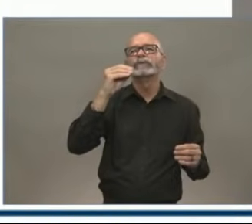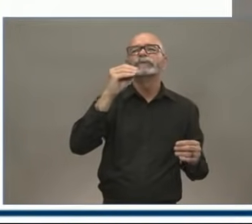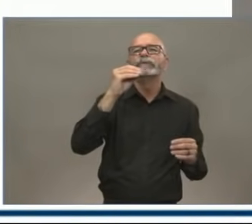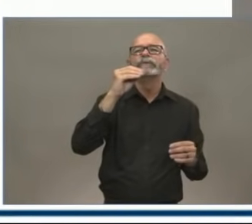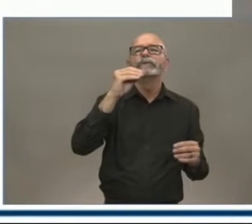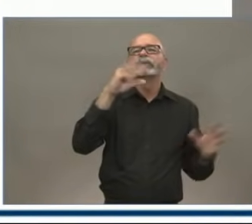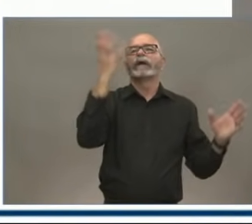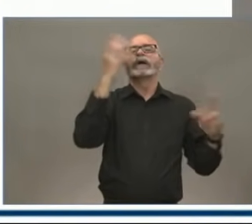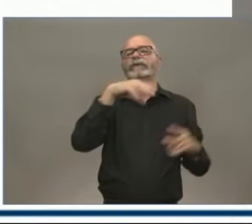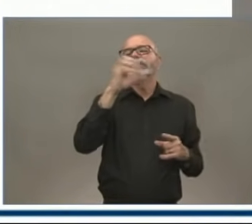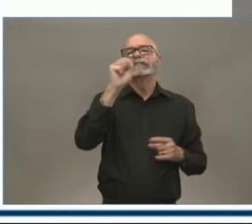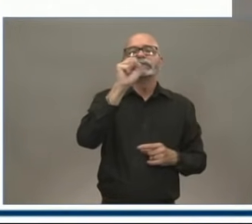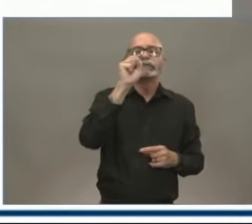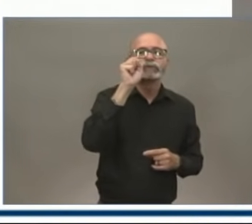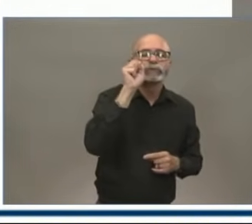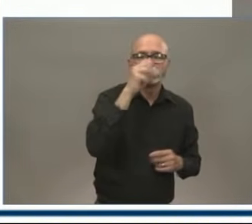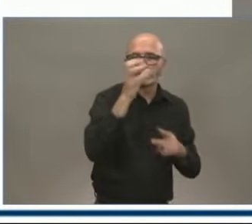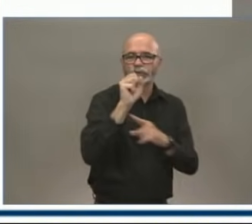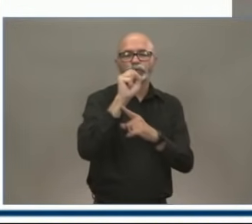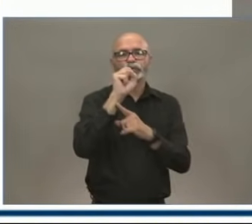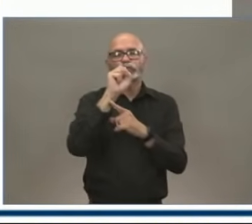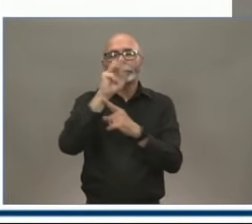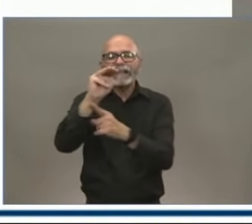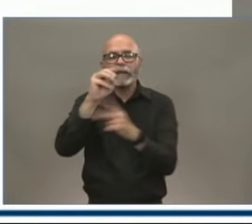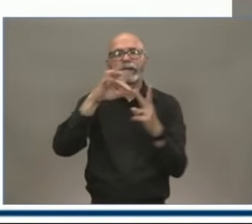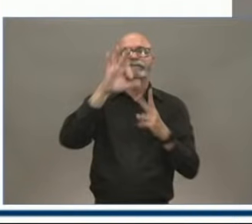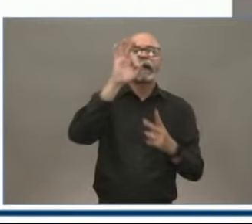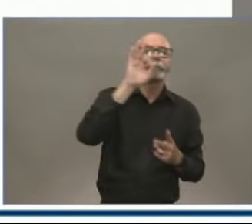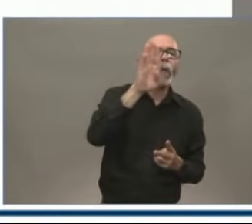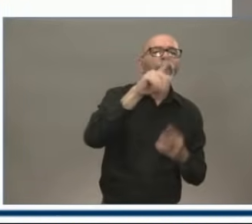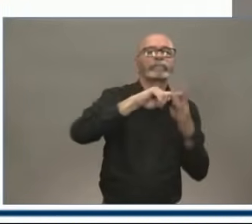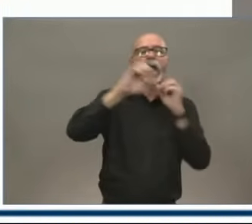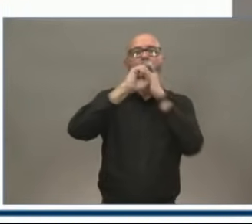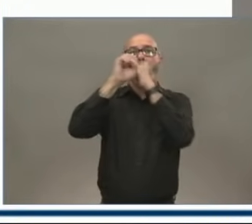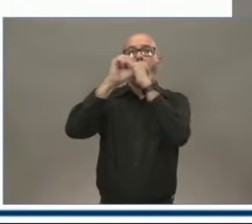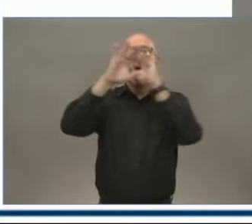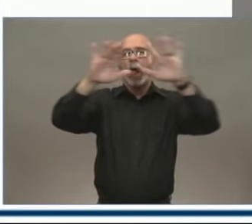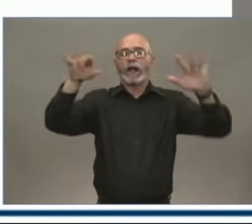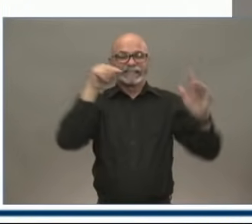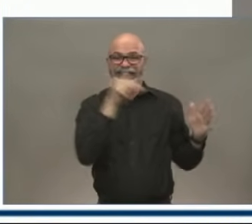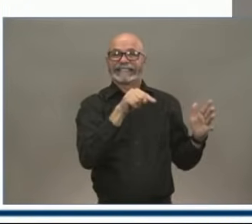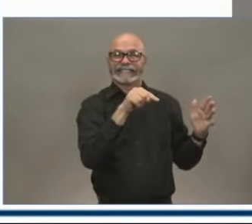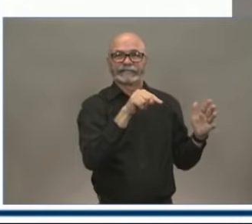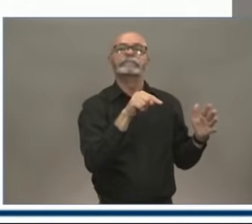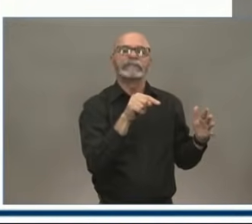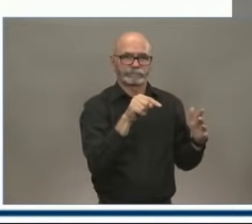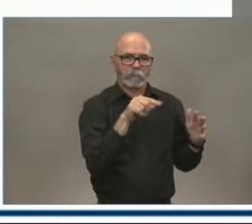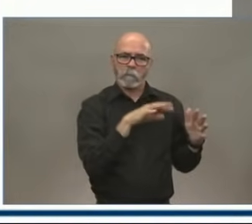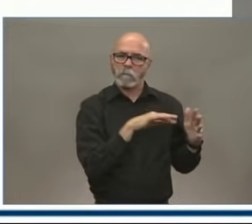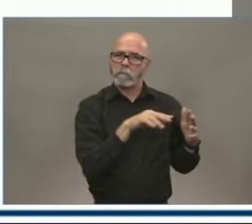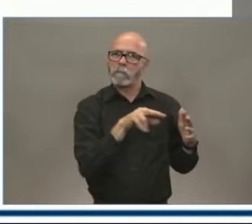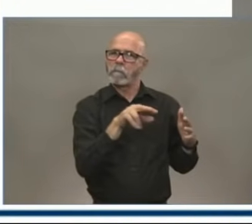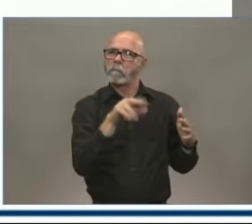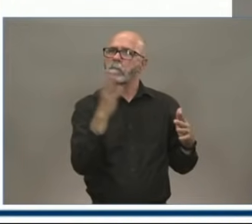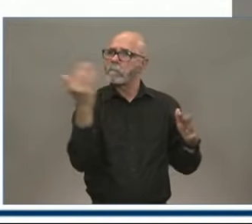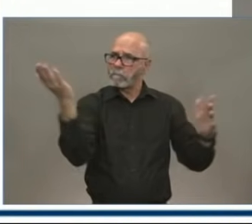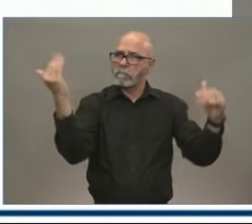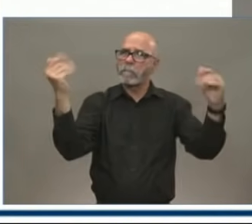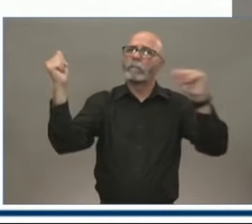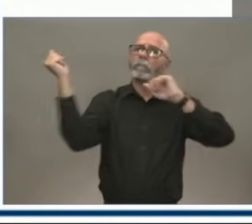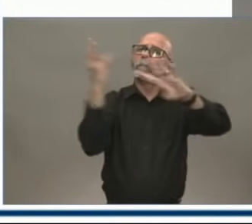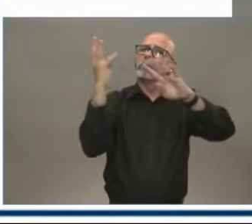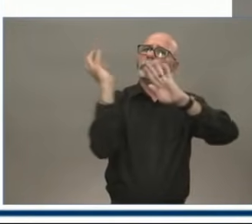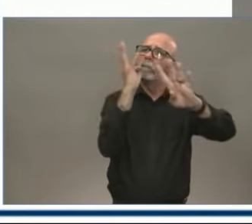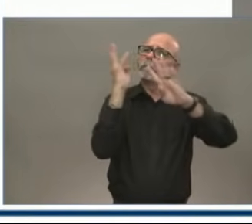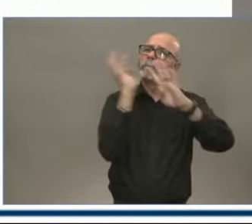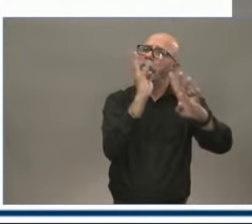assumption is that we've reached the vast majority of them, and whether it's through the PACs or some of them were going